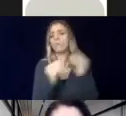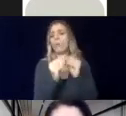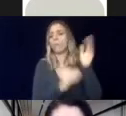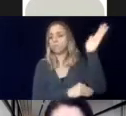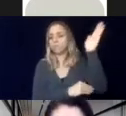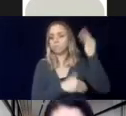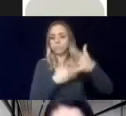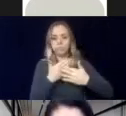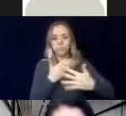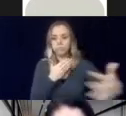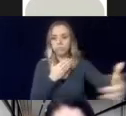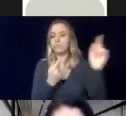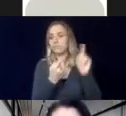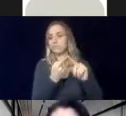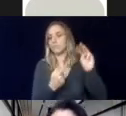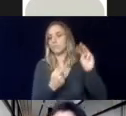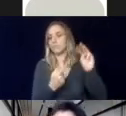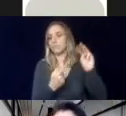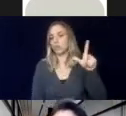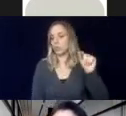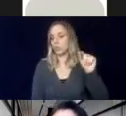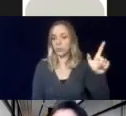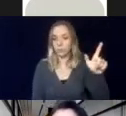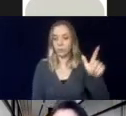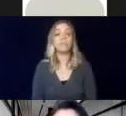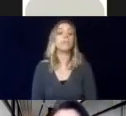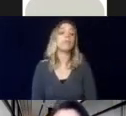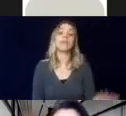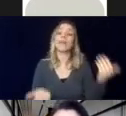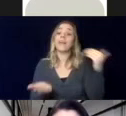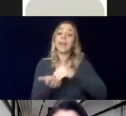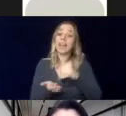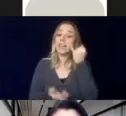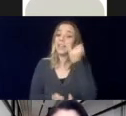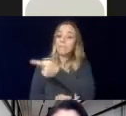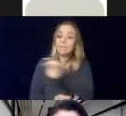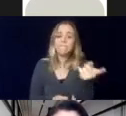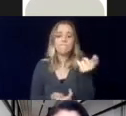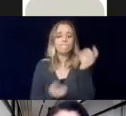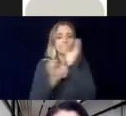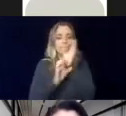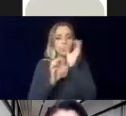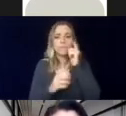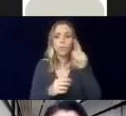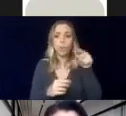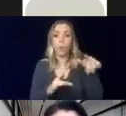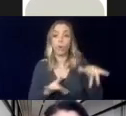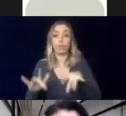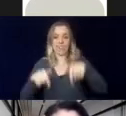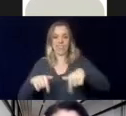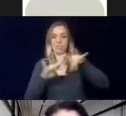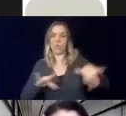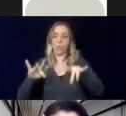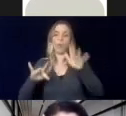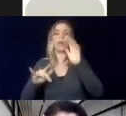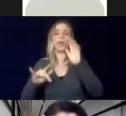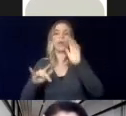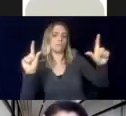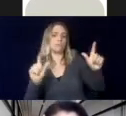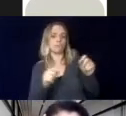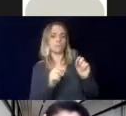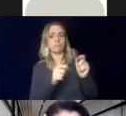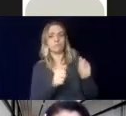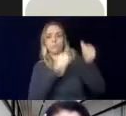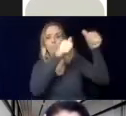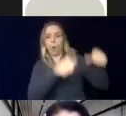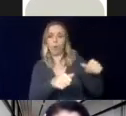through March of 2021. So again, if you are looking for a recording of the session, it will be up within 24 to 48 hours on